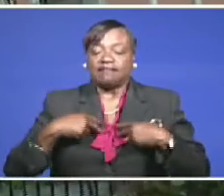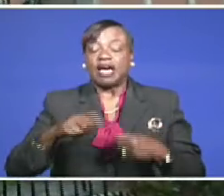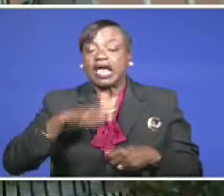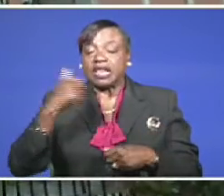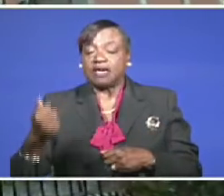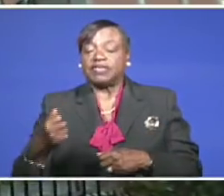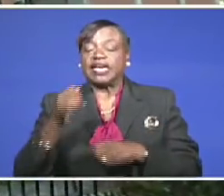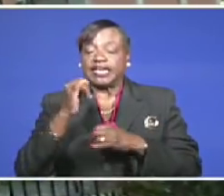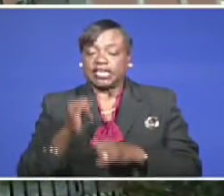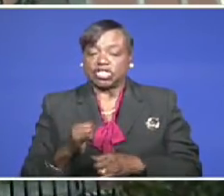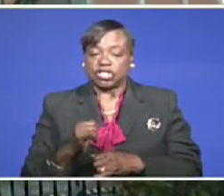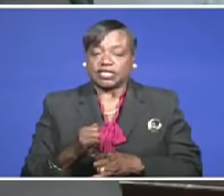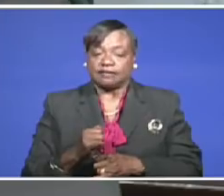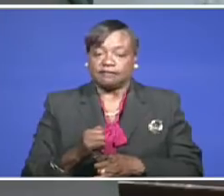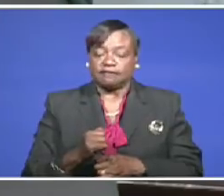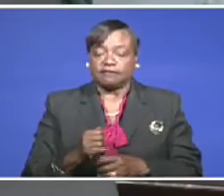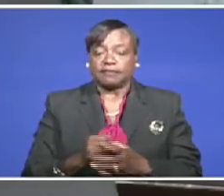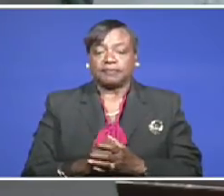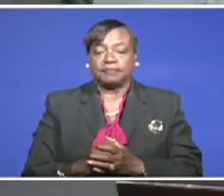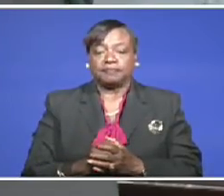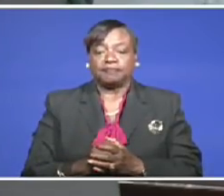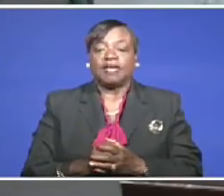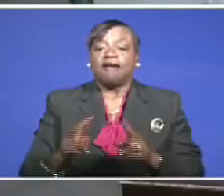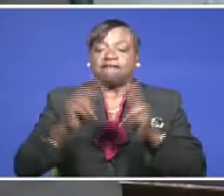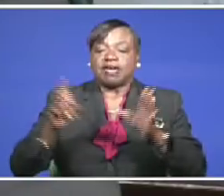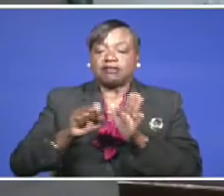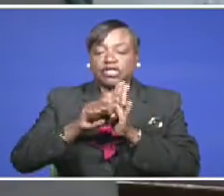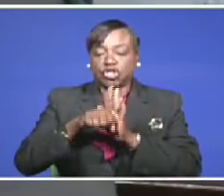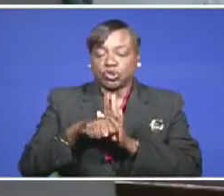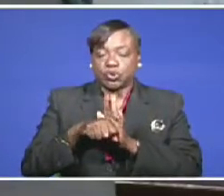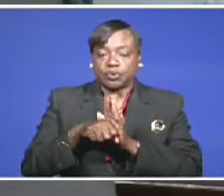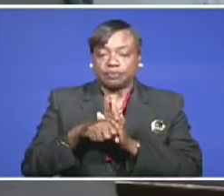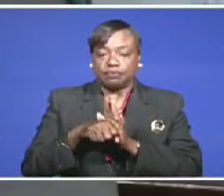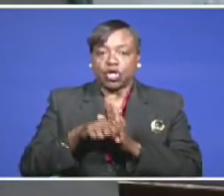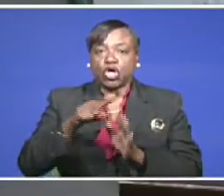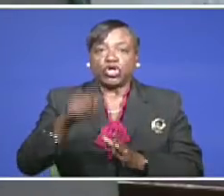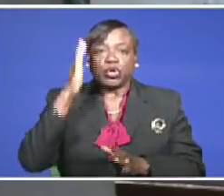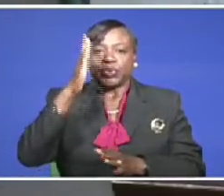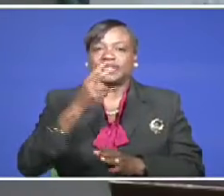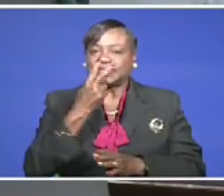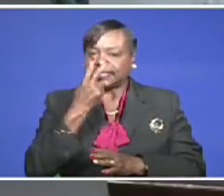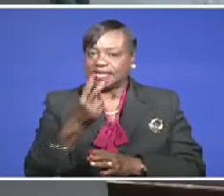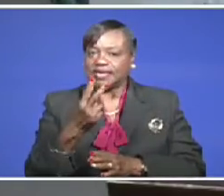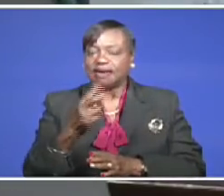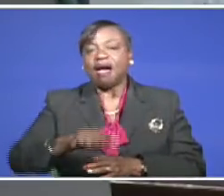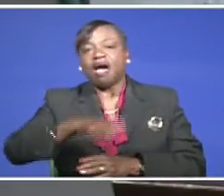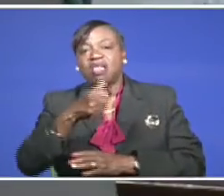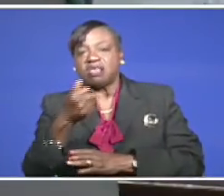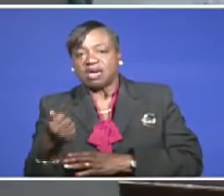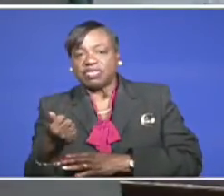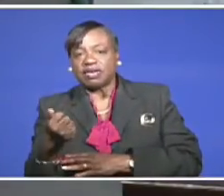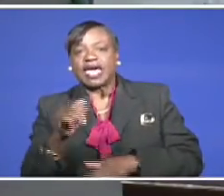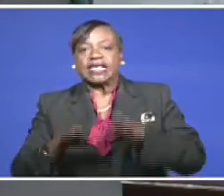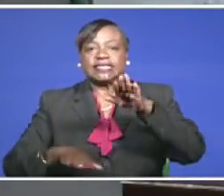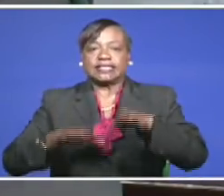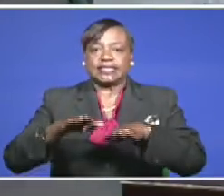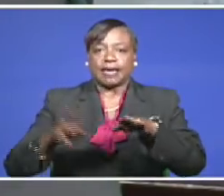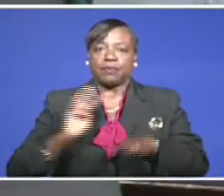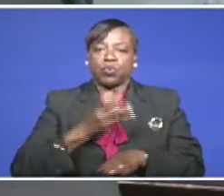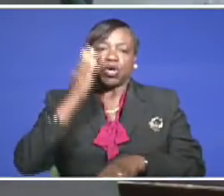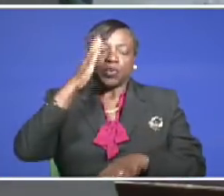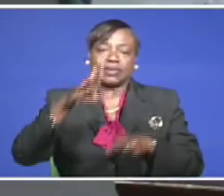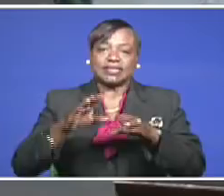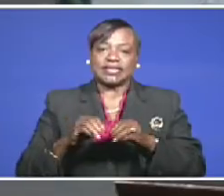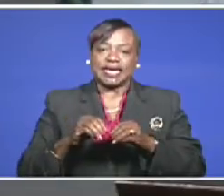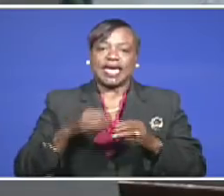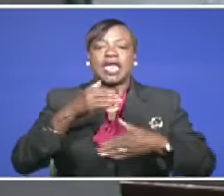migrants caught repeatedly. Very soon, you will also see another step that we are going to take with regard